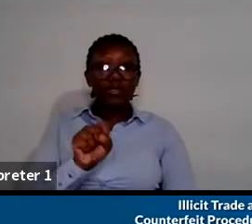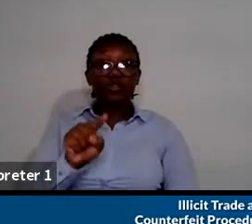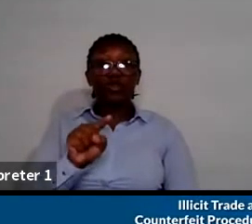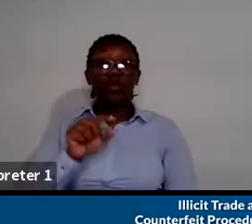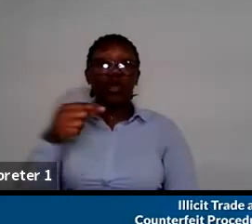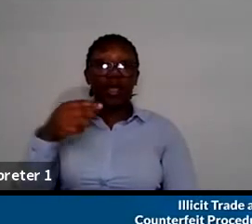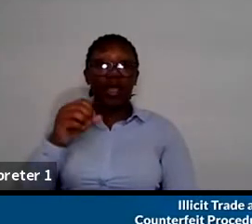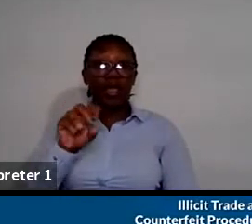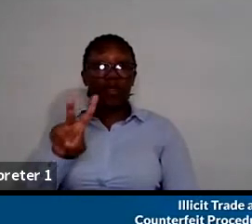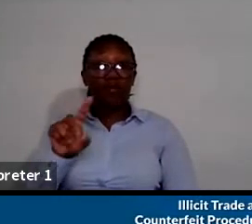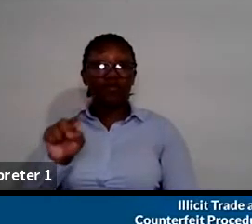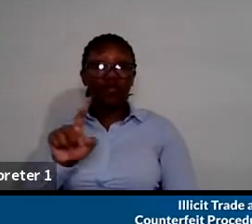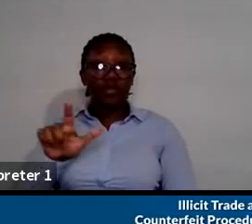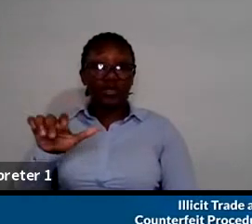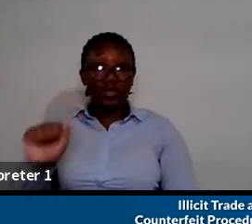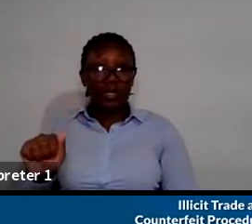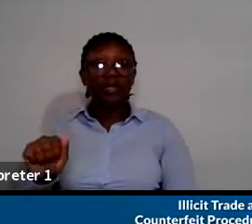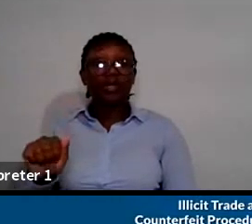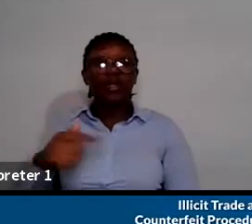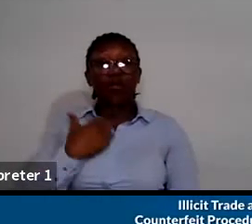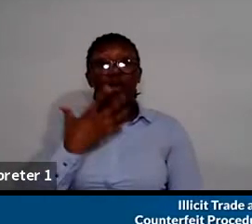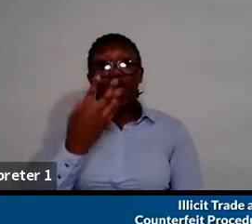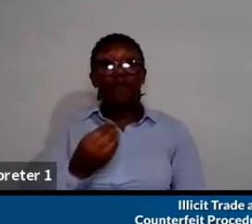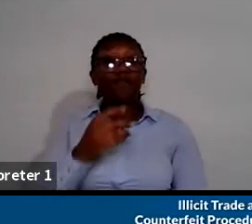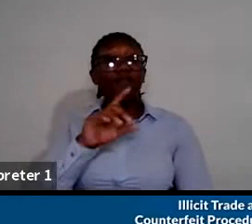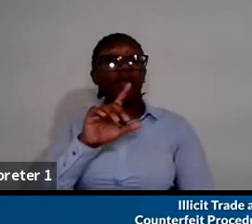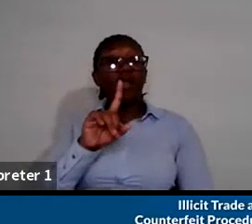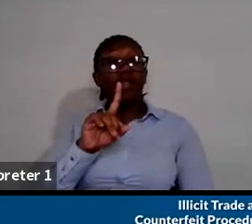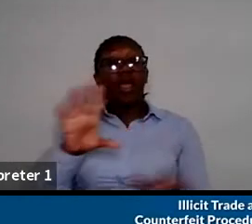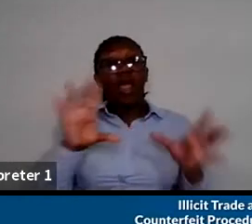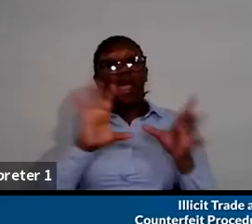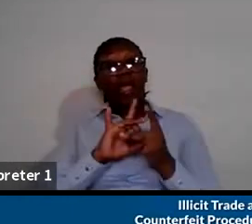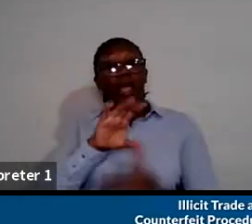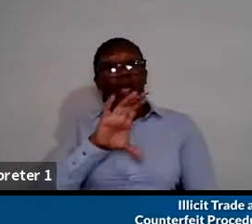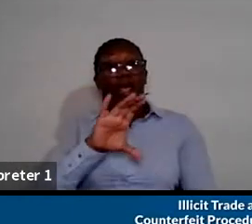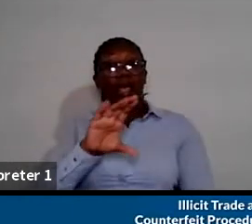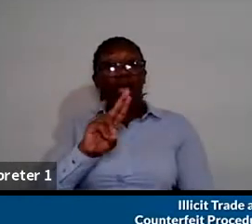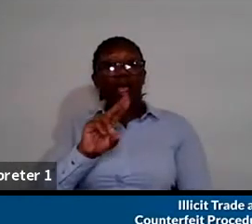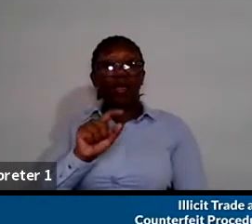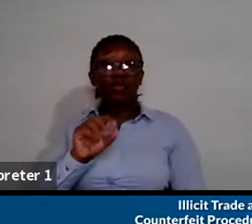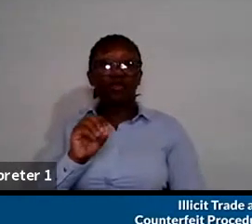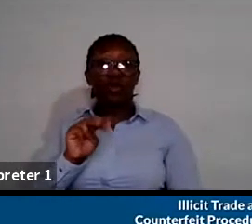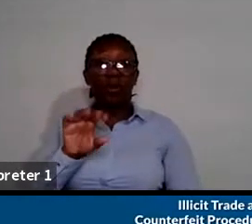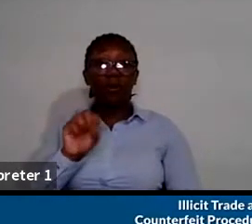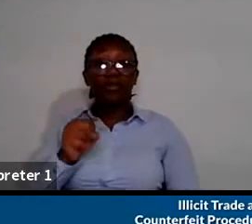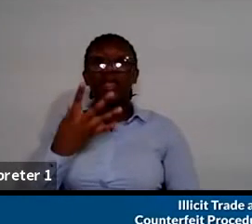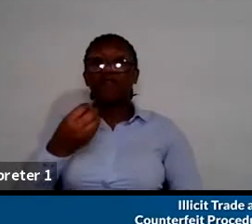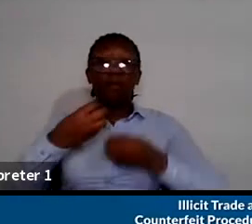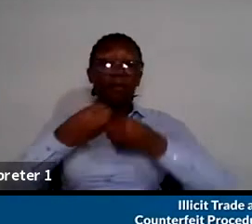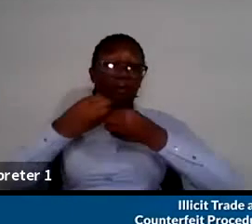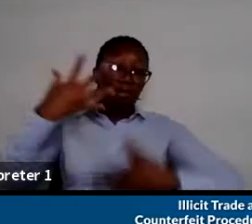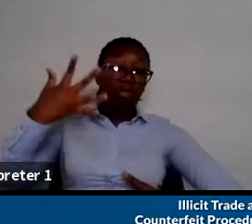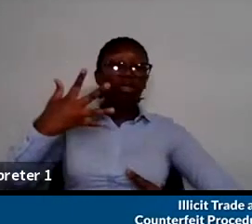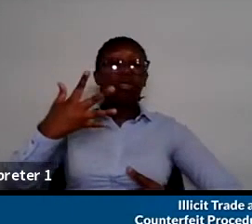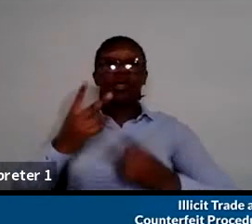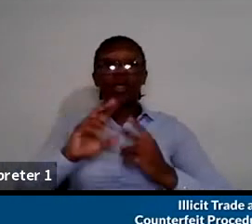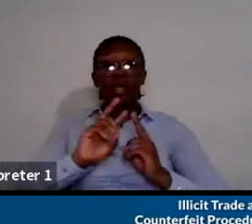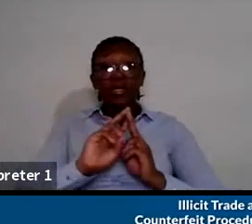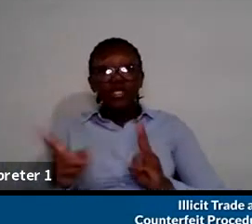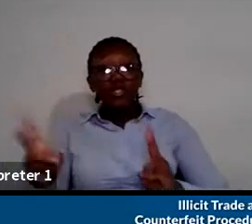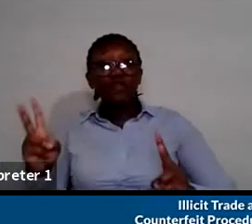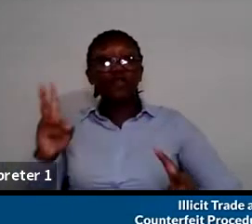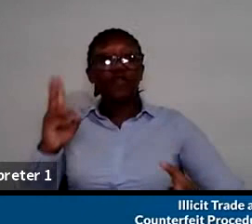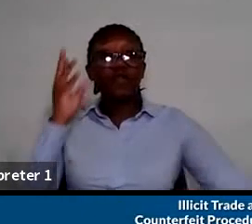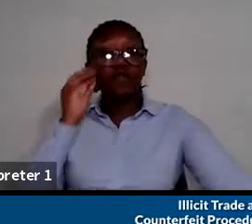www.sars.gov.za. Then you go to the link customs and excise. It will give you various topics of client types that you can register